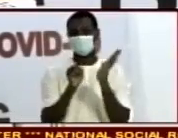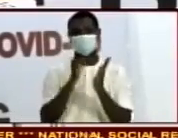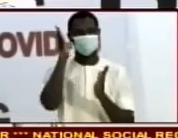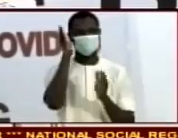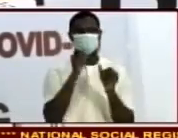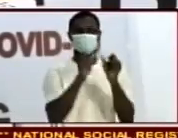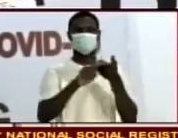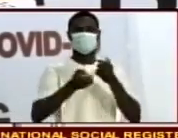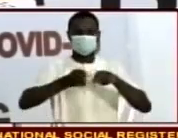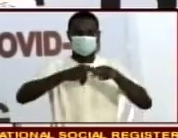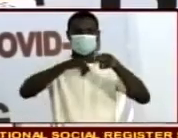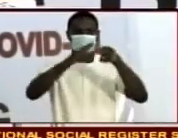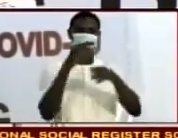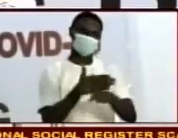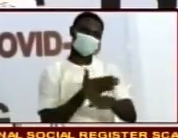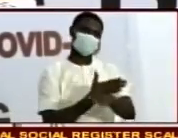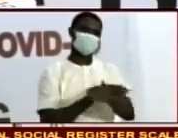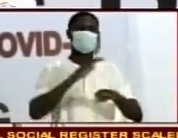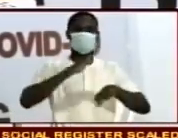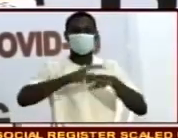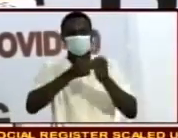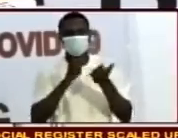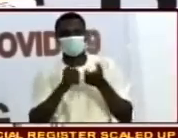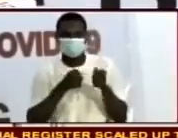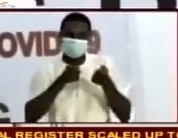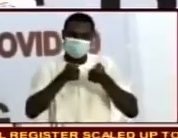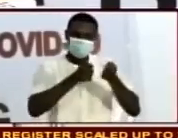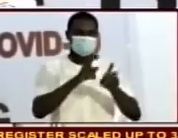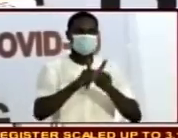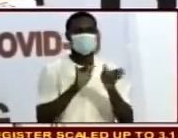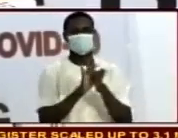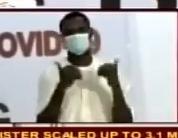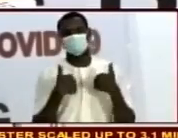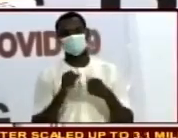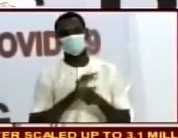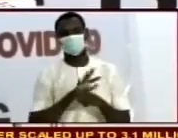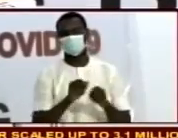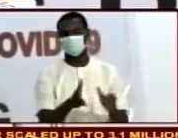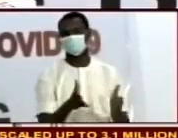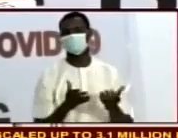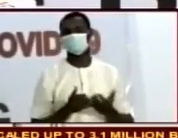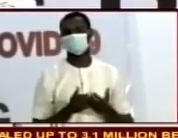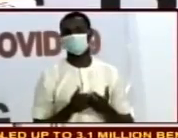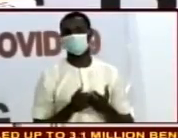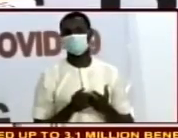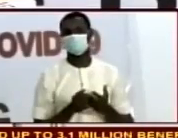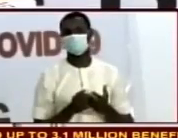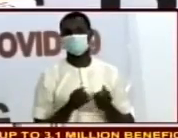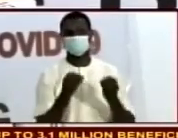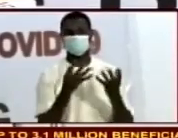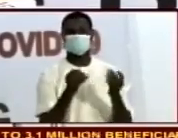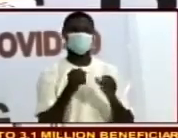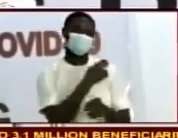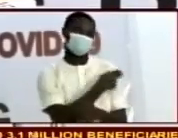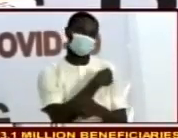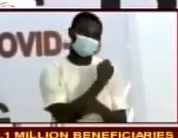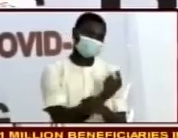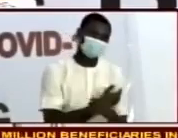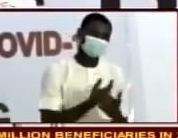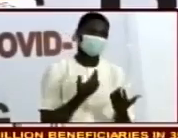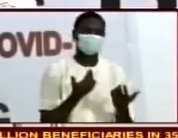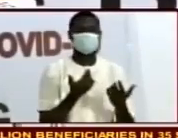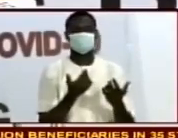their delivery ability. There are some, of course, who have never really operated isolation centers